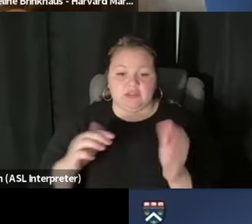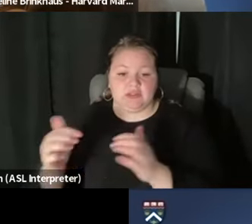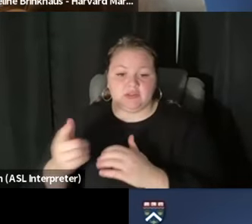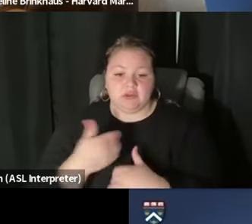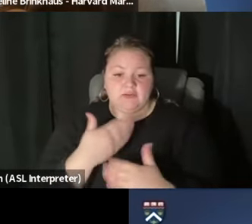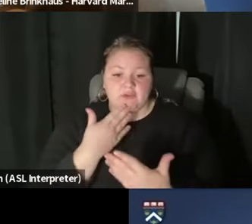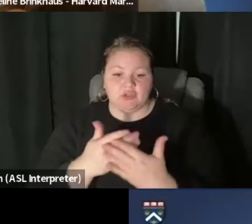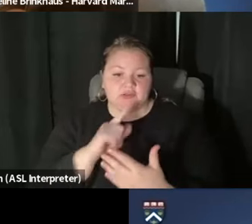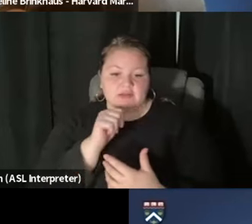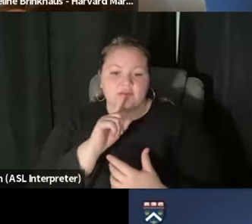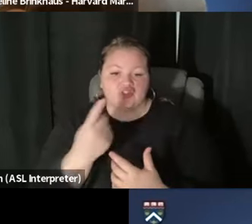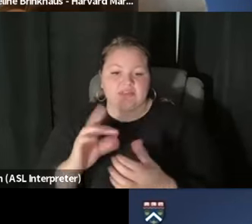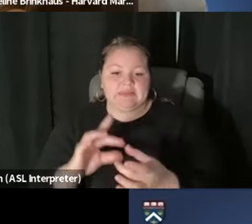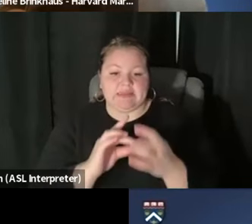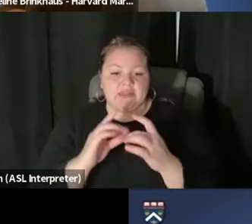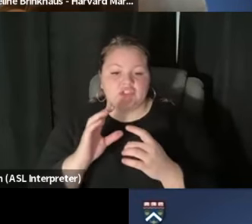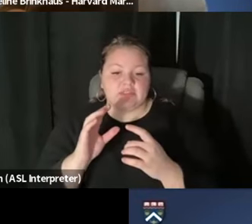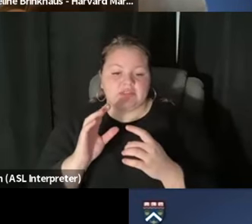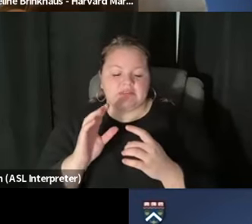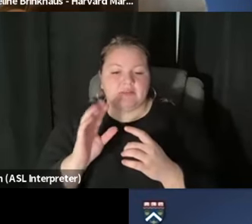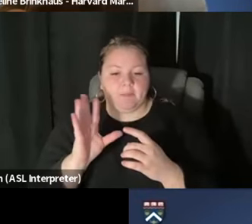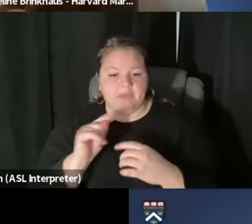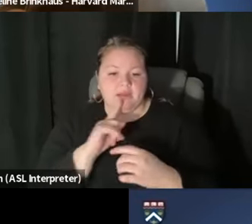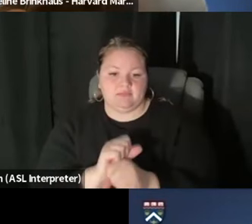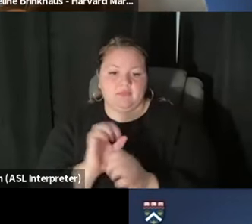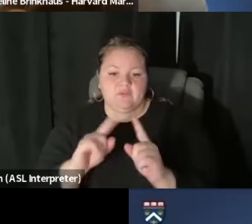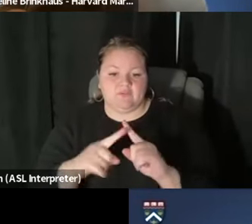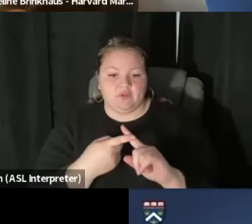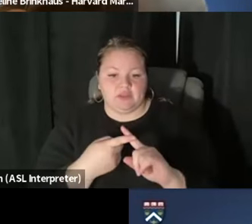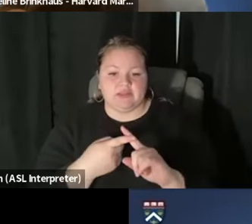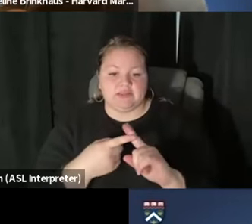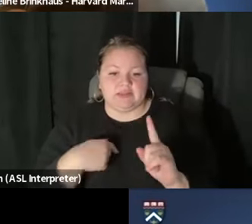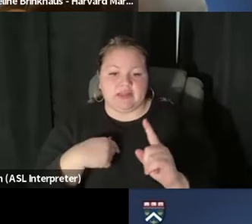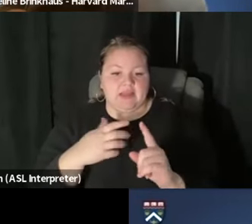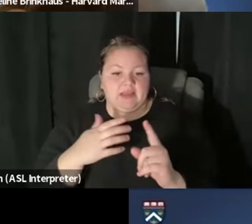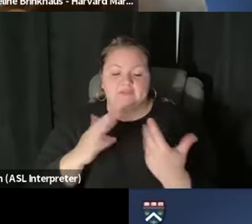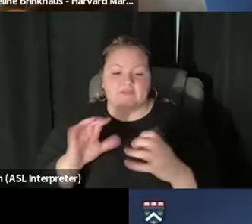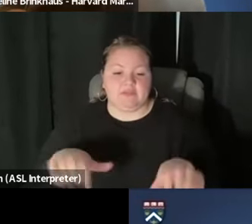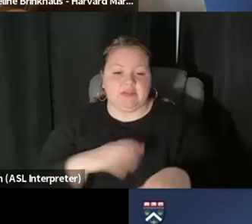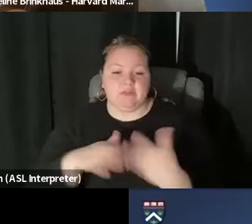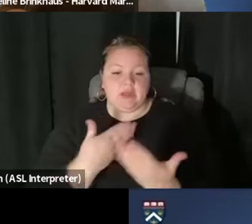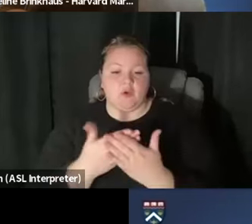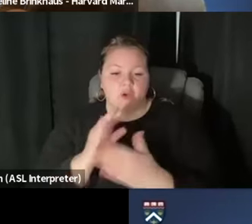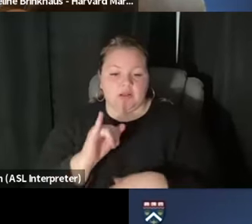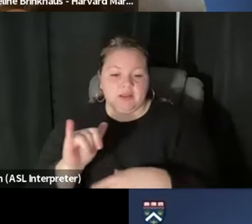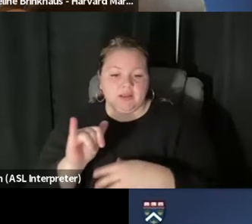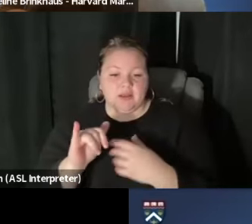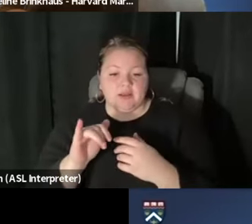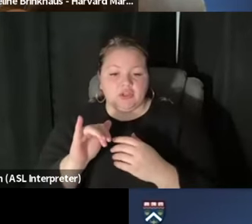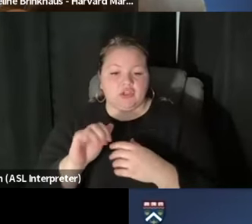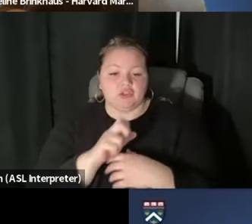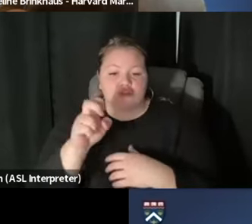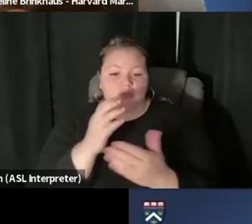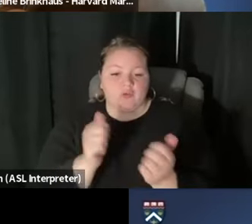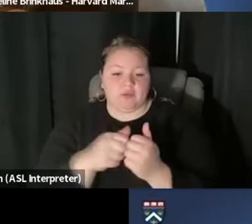friends. And I have continued my journey, my whole ALM journey with them. So we used to choose right courses. We used to discuss